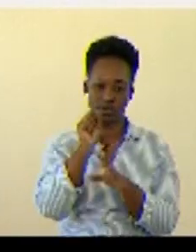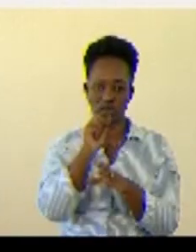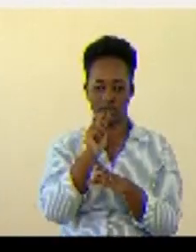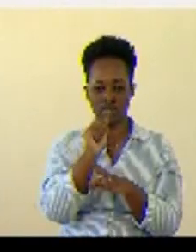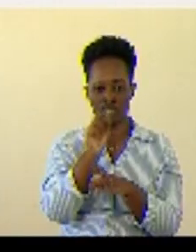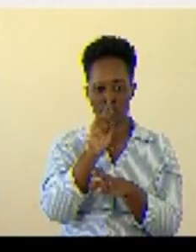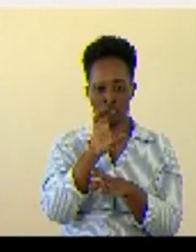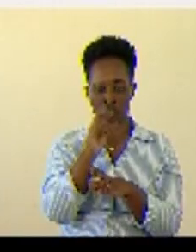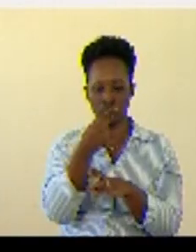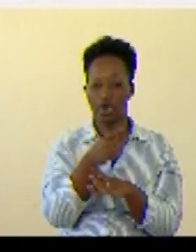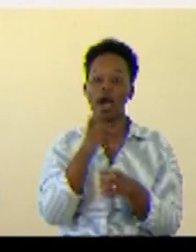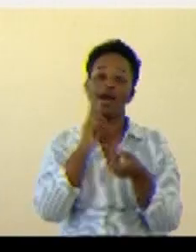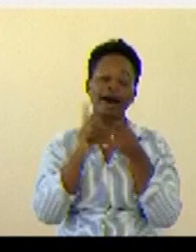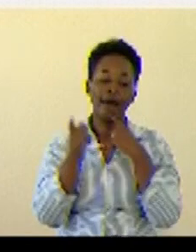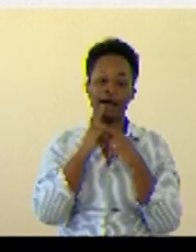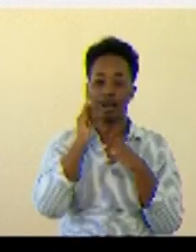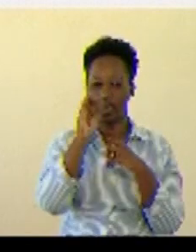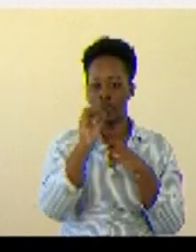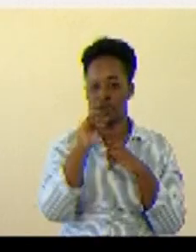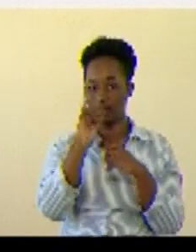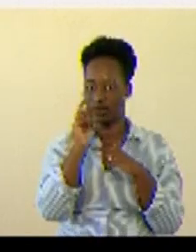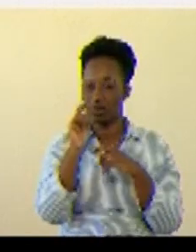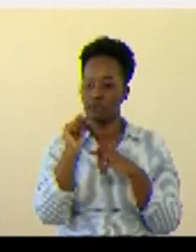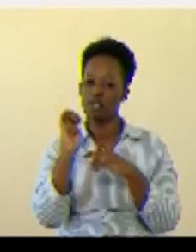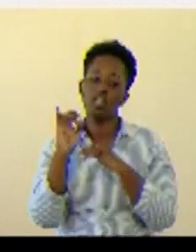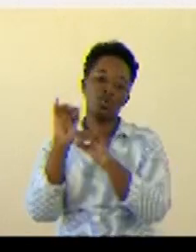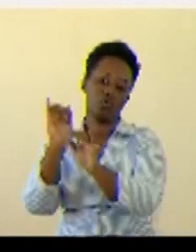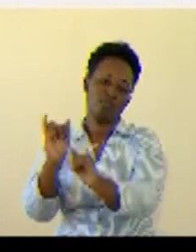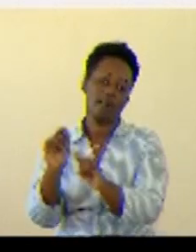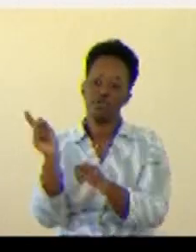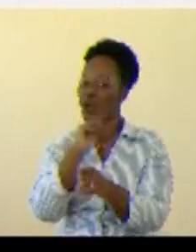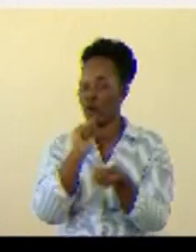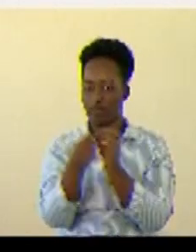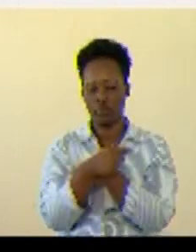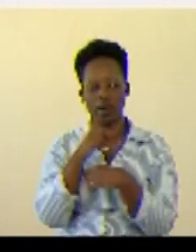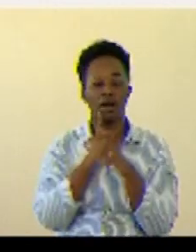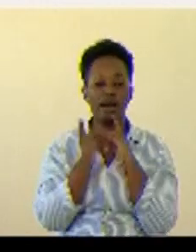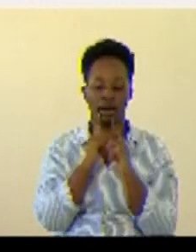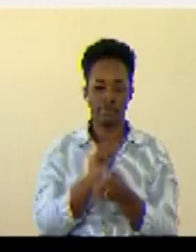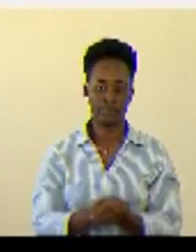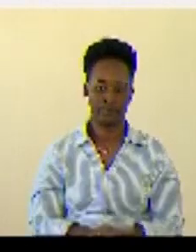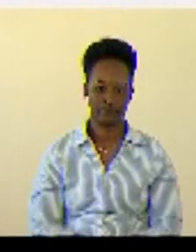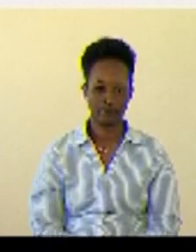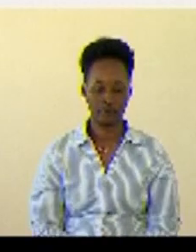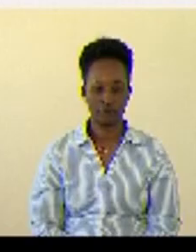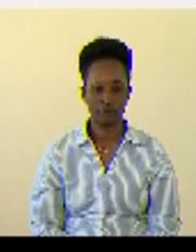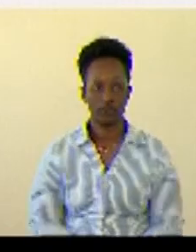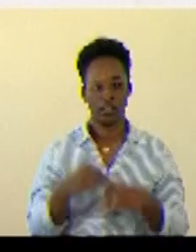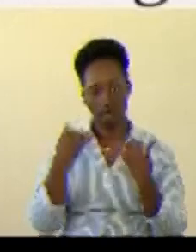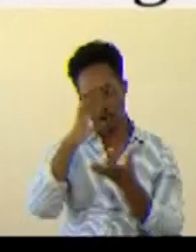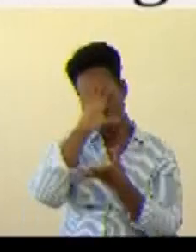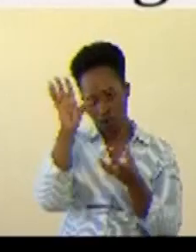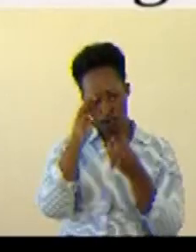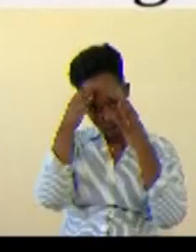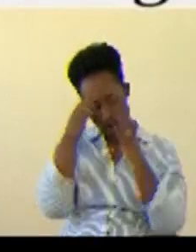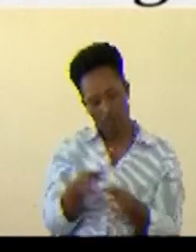iodine solution persists. And the brown color of iodine solution persists. What is the deduction and conclusion from there?